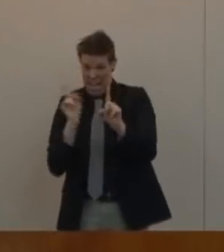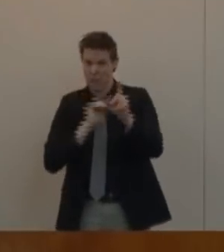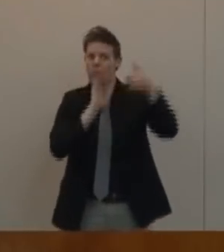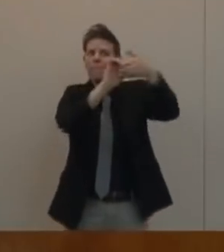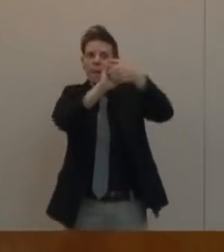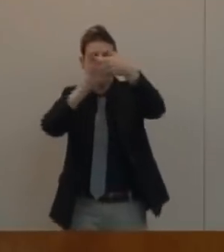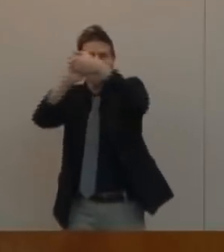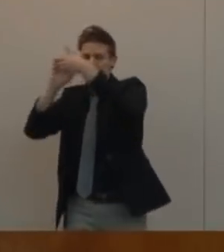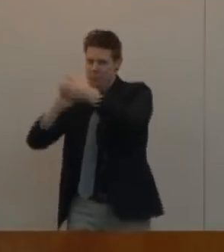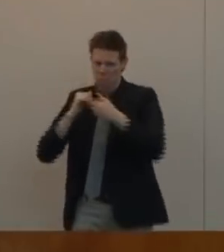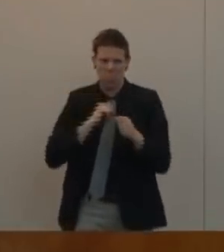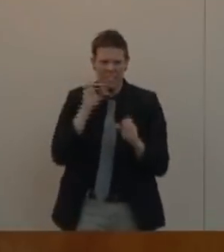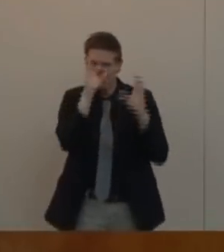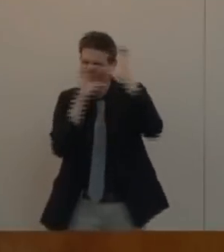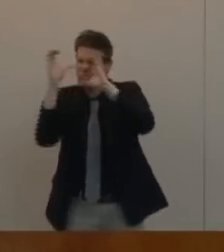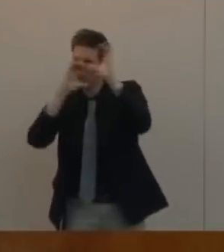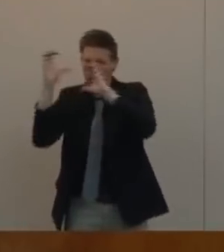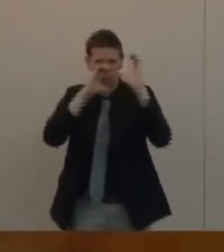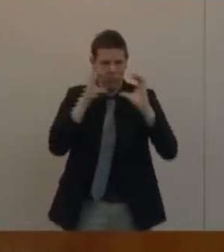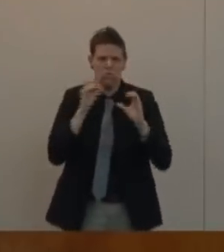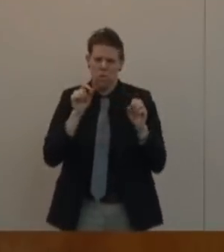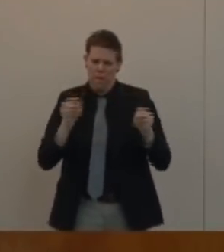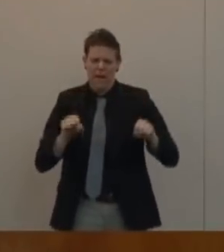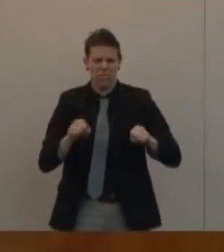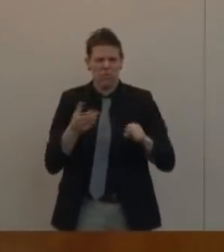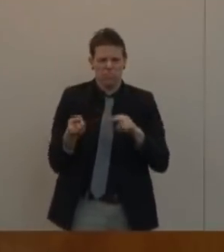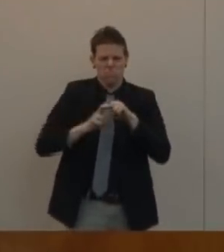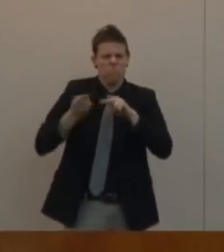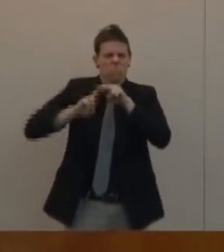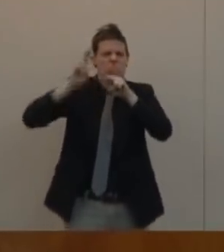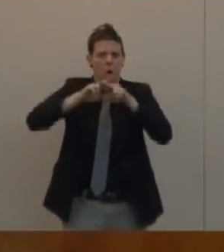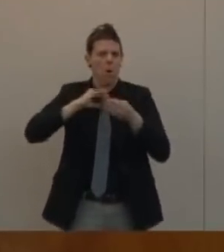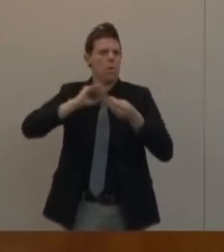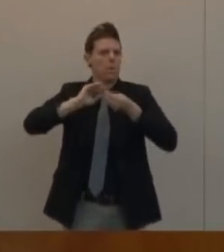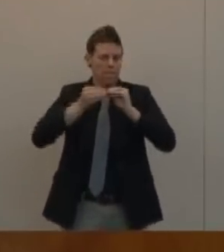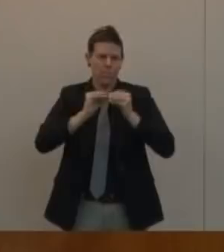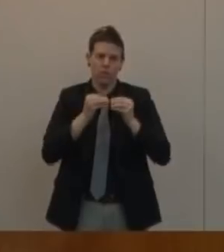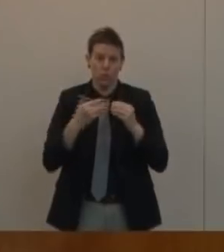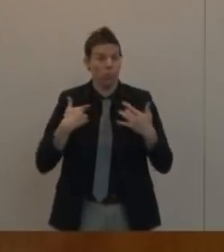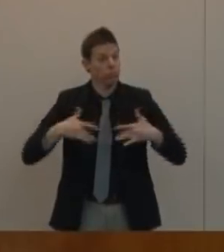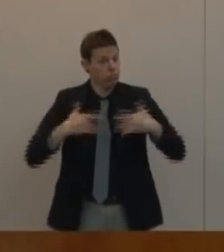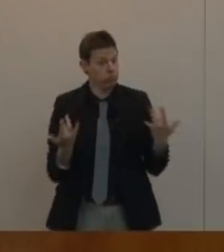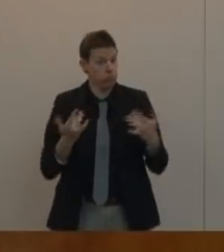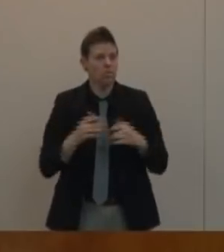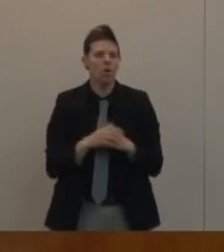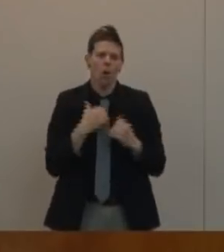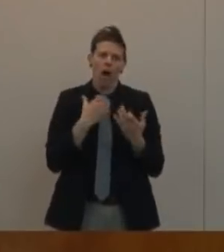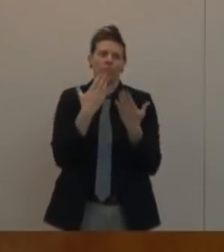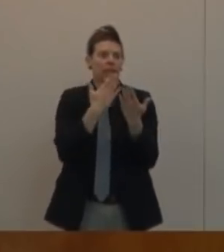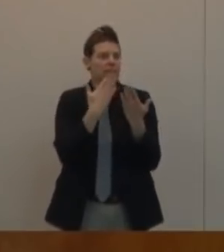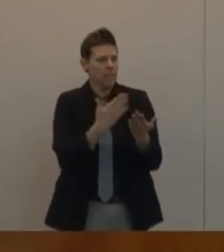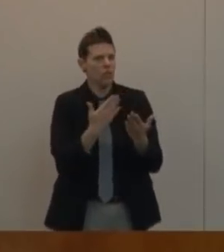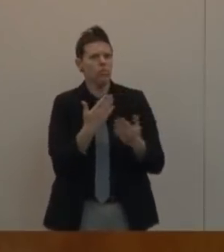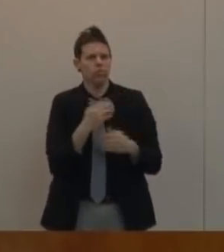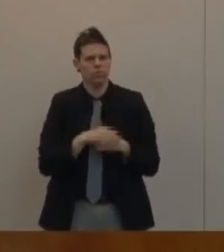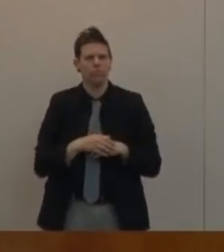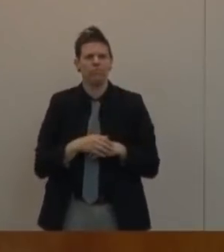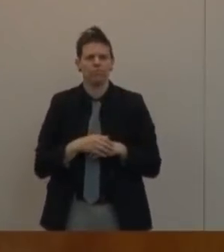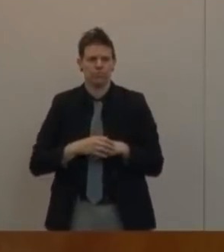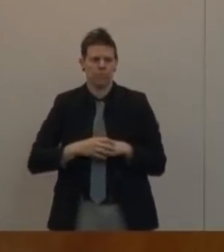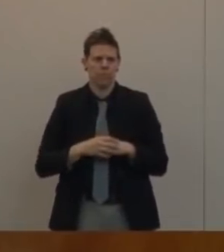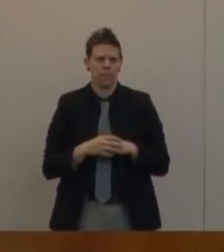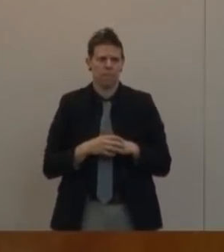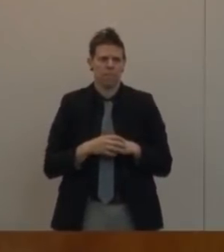to enhance that and back it up. And I have some other thanks today. I want to thank Secretary Hotram